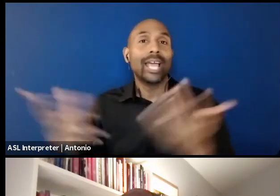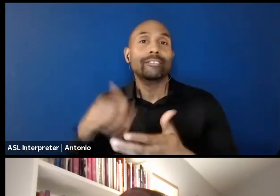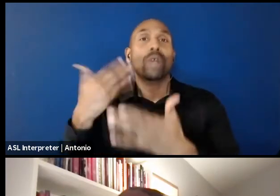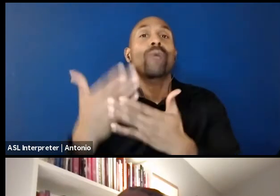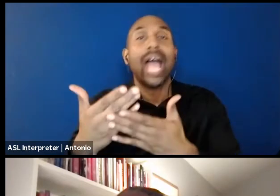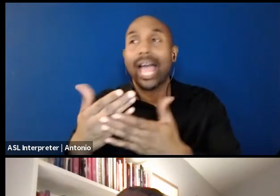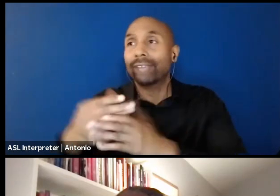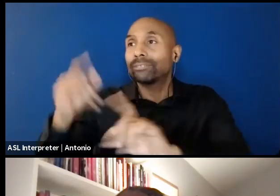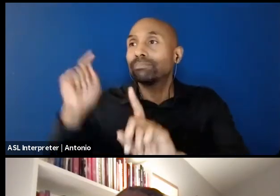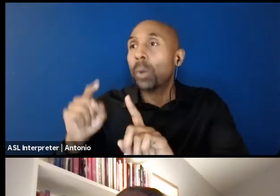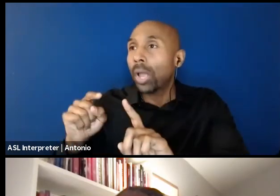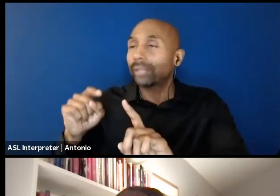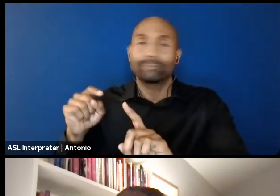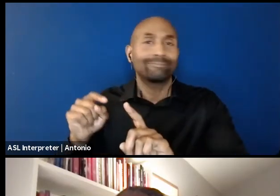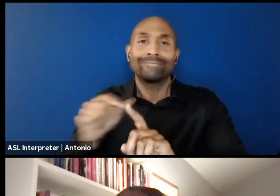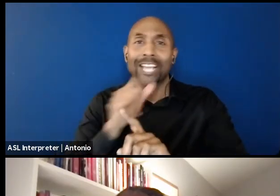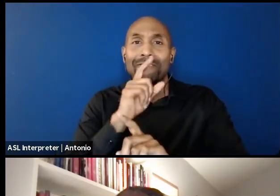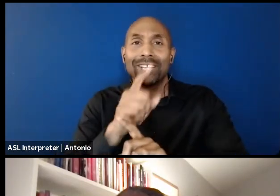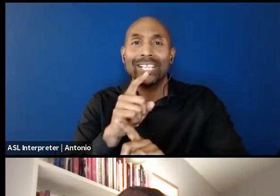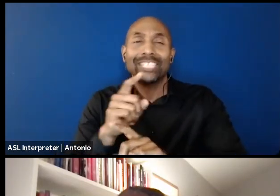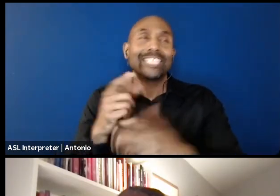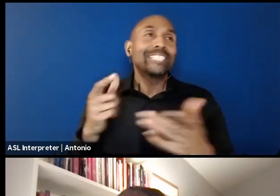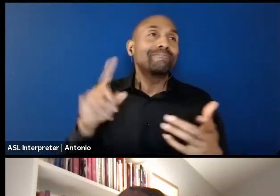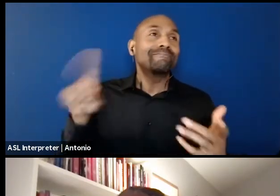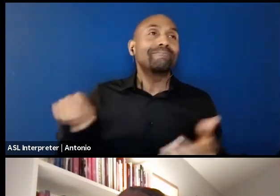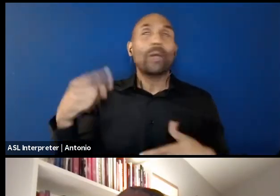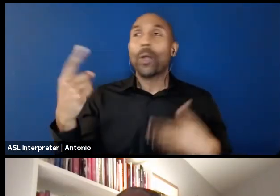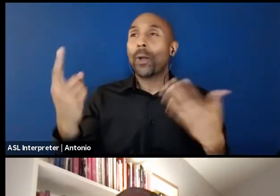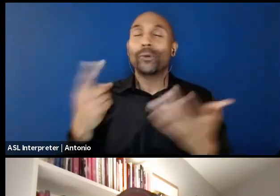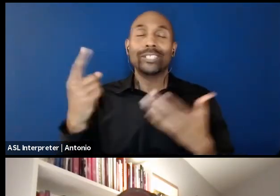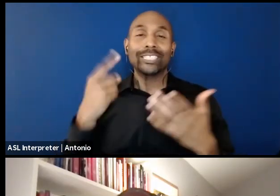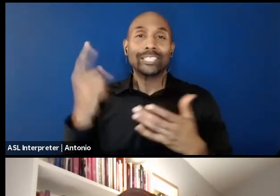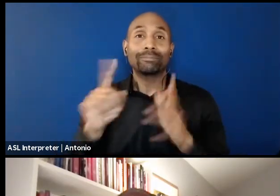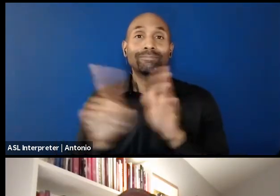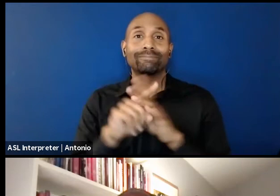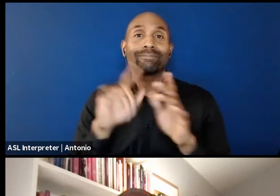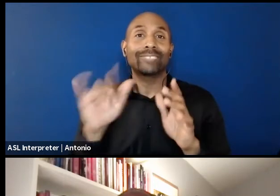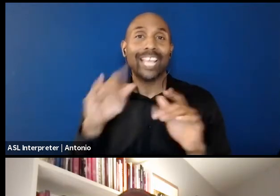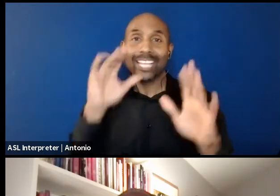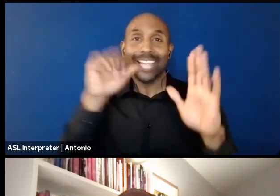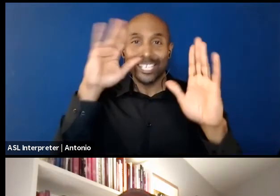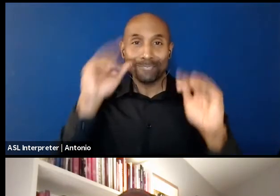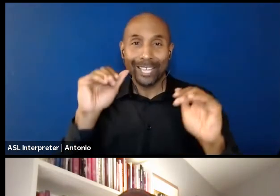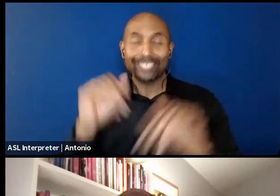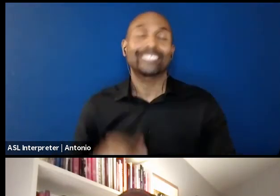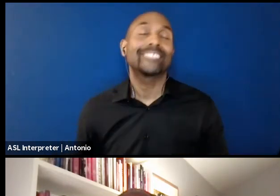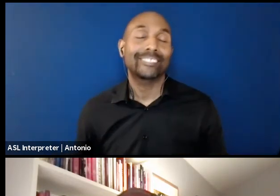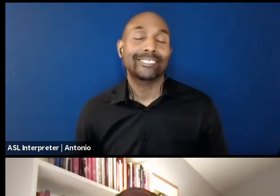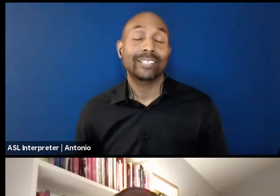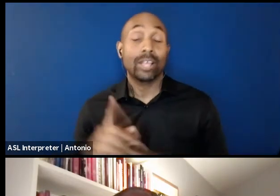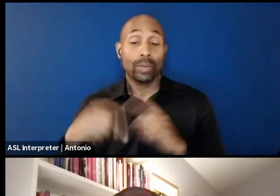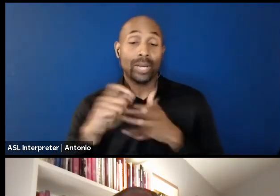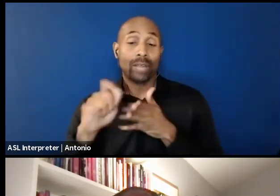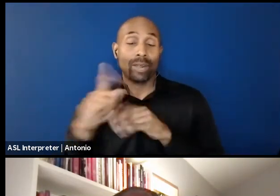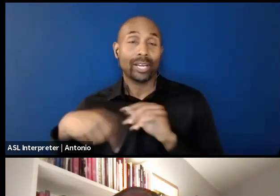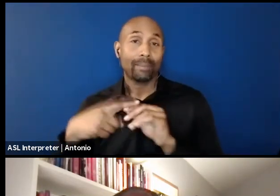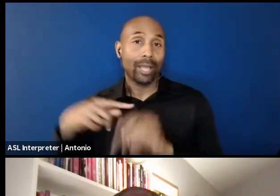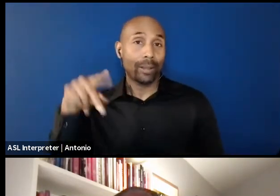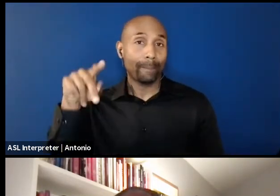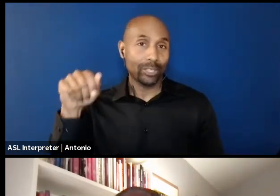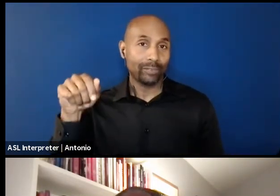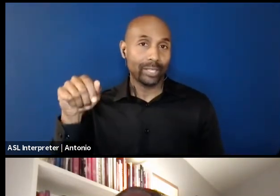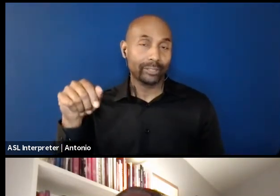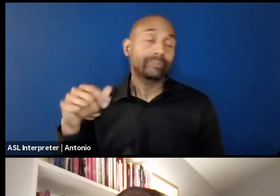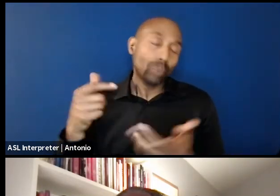always and only something, you know, something unexpected. The mm-hmm. writing about Pennsylvania that I'm doing